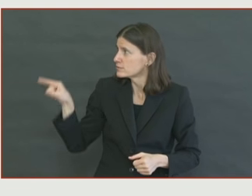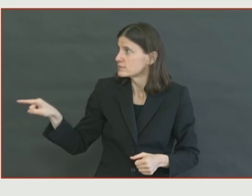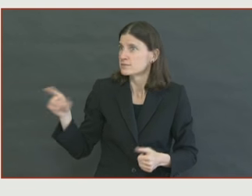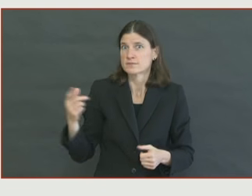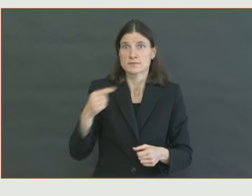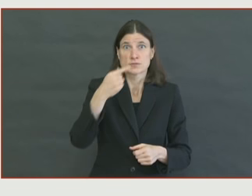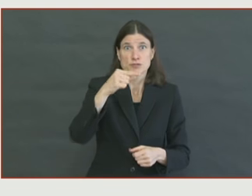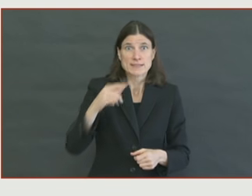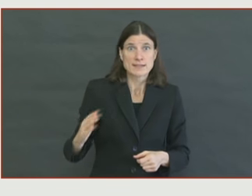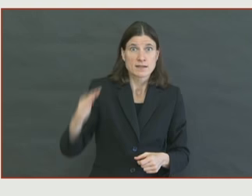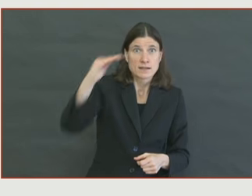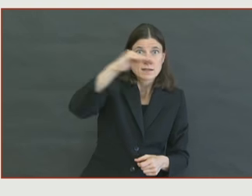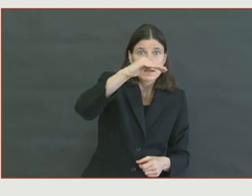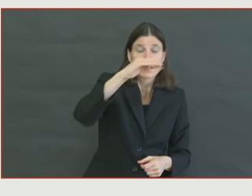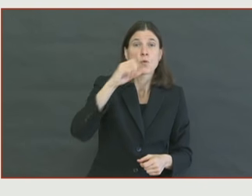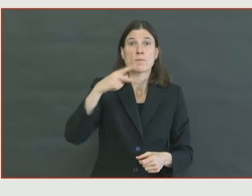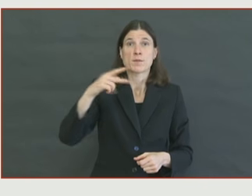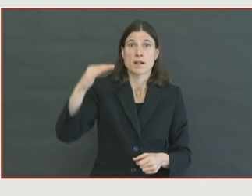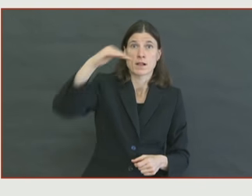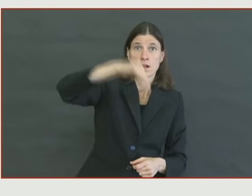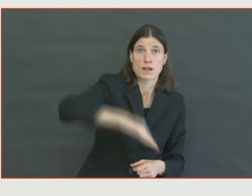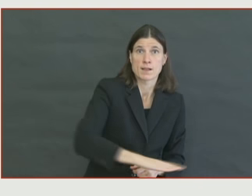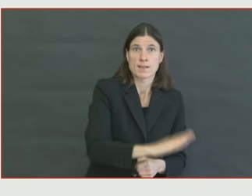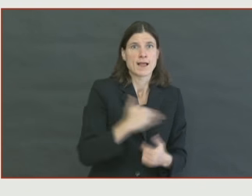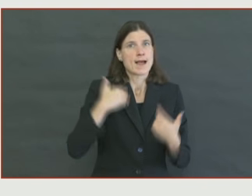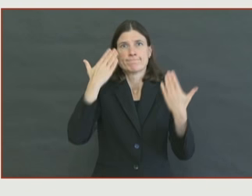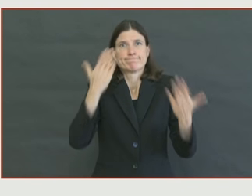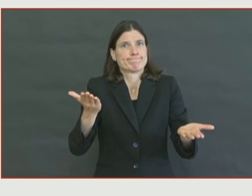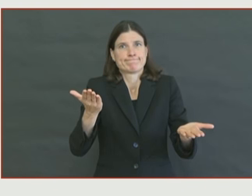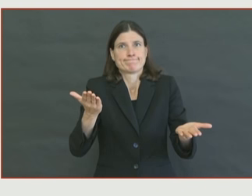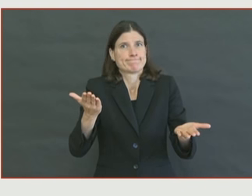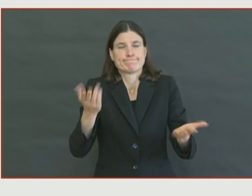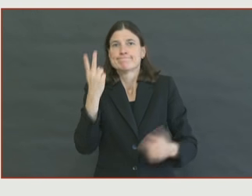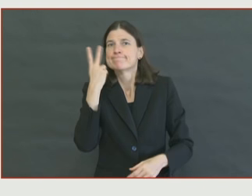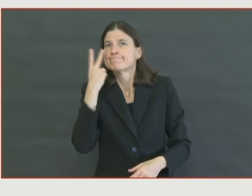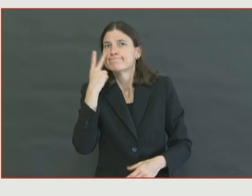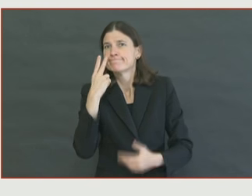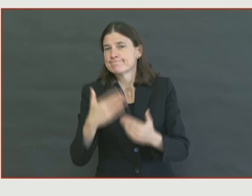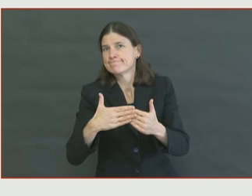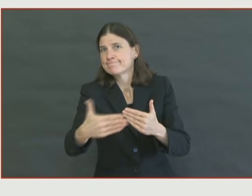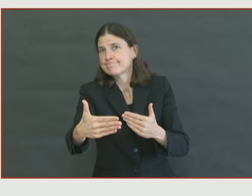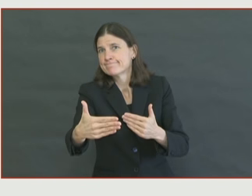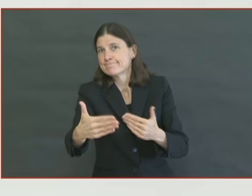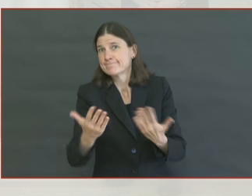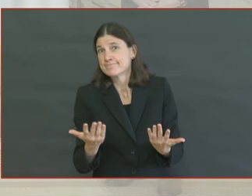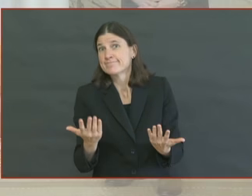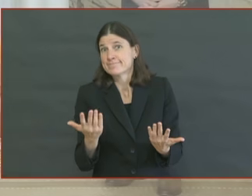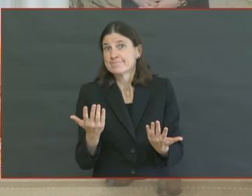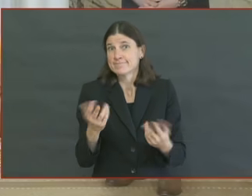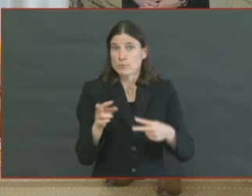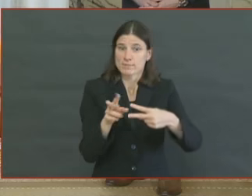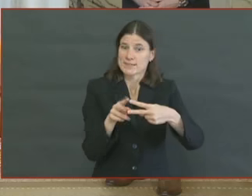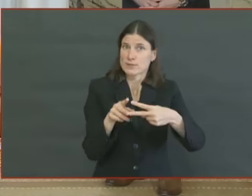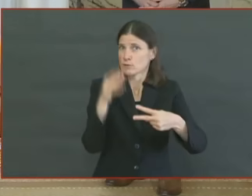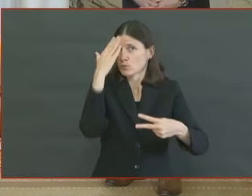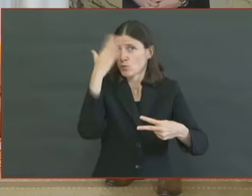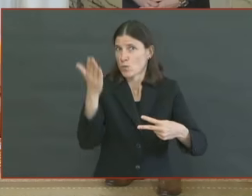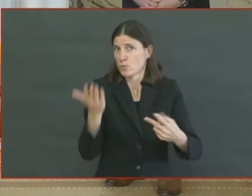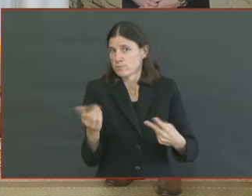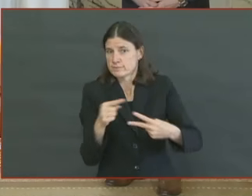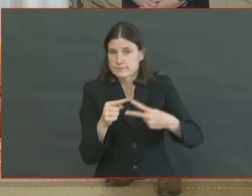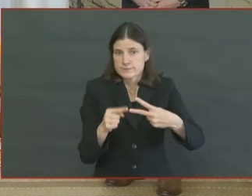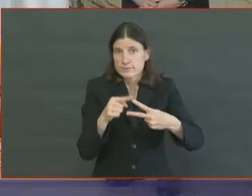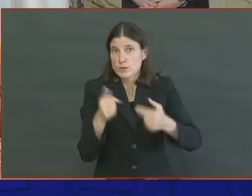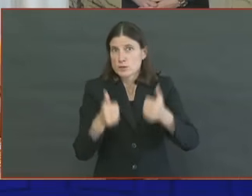curve. What we do know is that it's likely to be one of these two courses, and it's not likely to